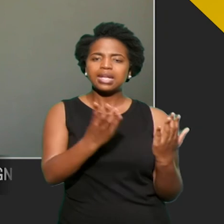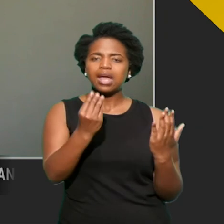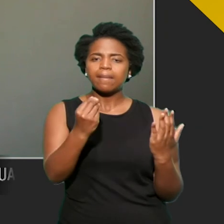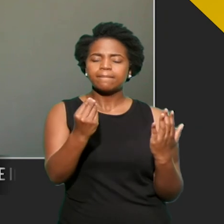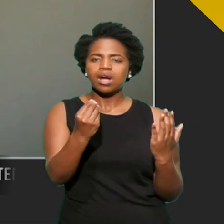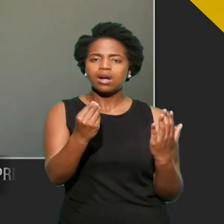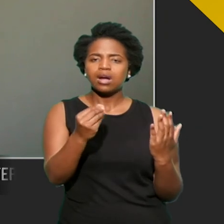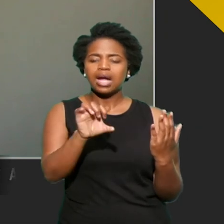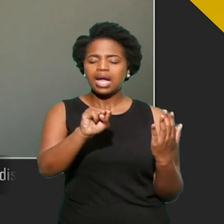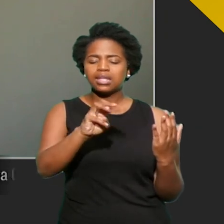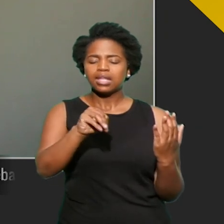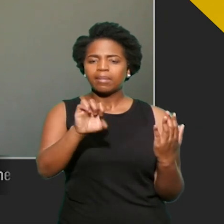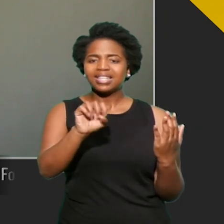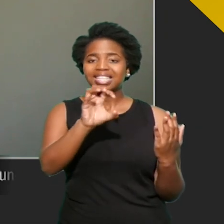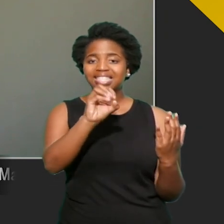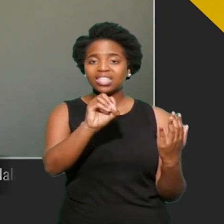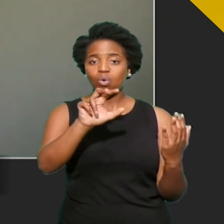there is